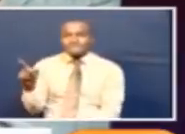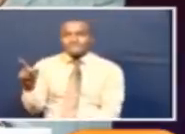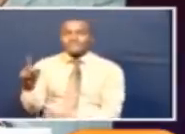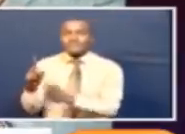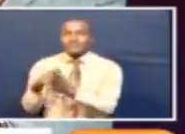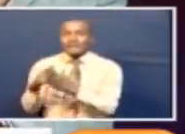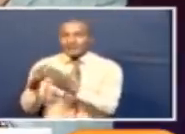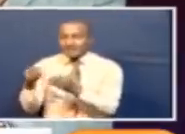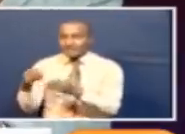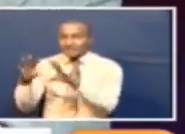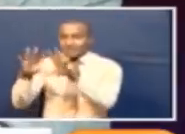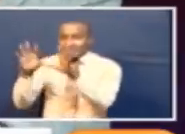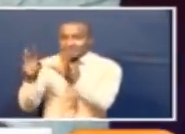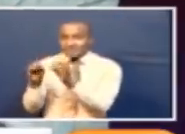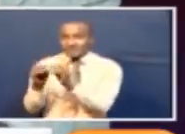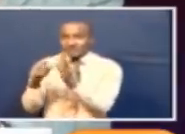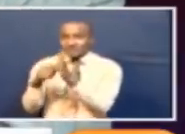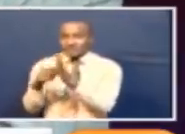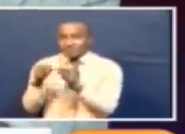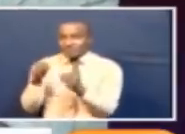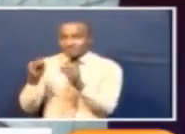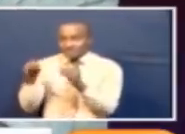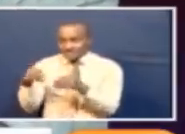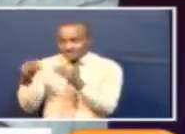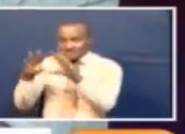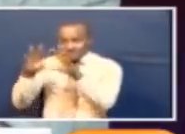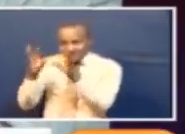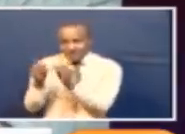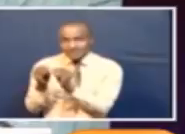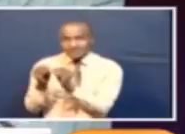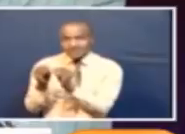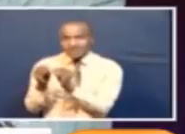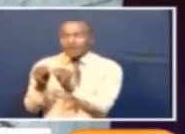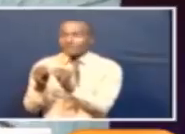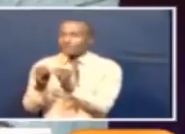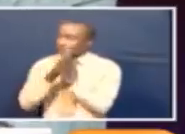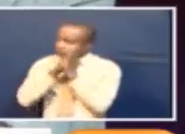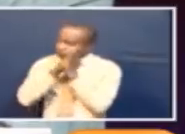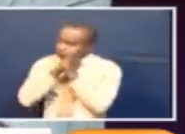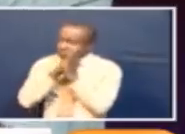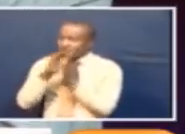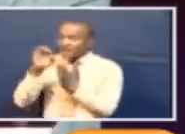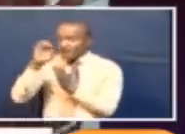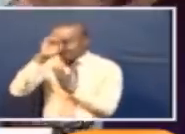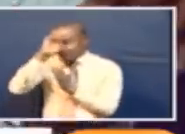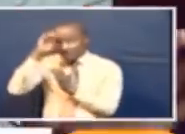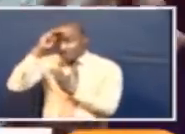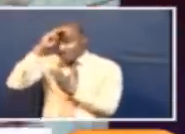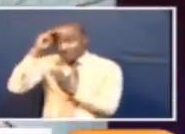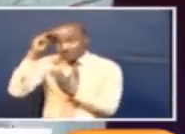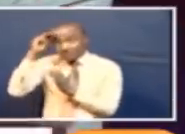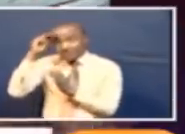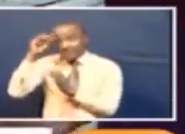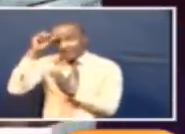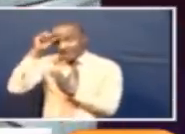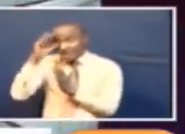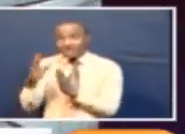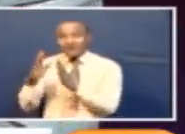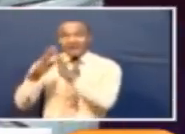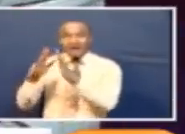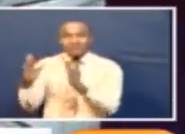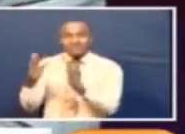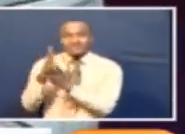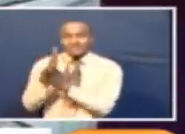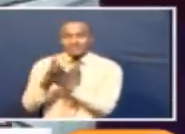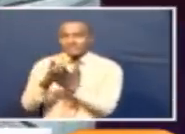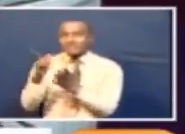given budgets, like Busia already gave a budget of what they'll do to in terms of accommodation. In Elgeyo Marakwet, we know even the governor's house and some of